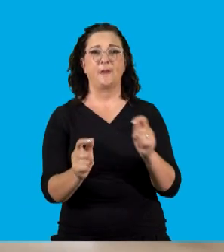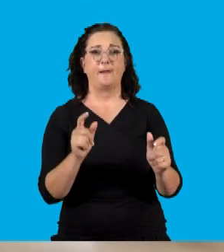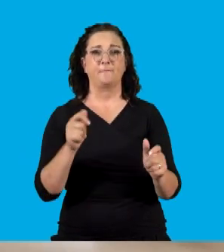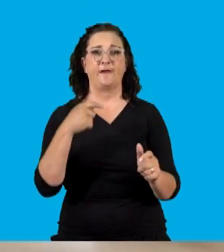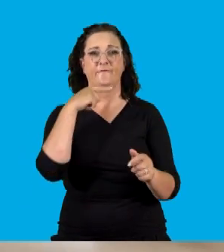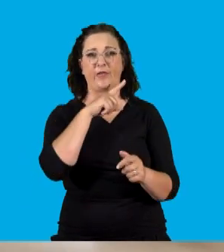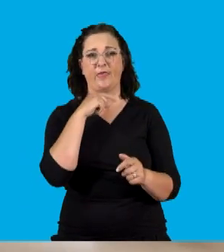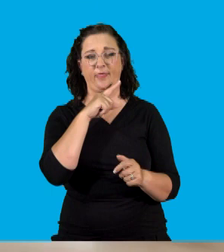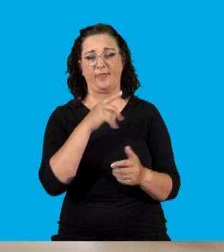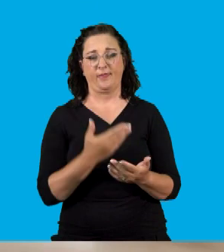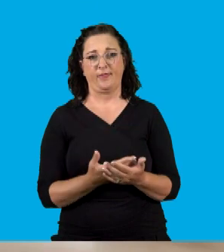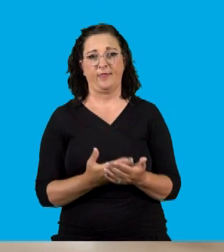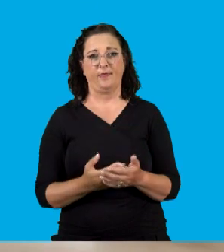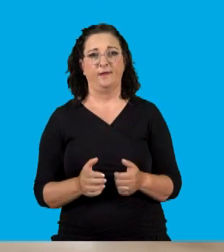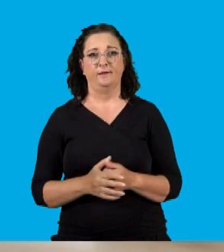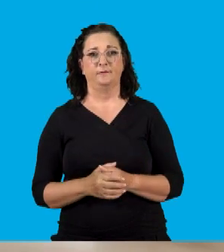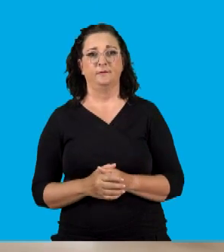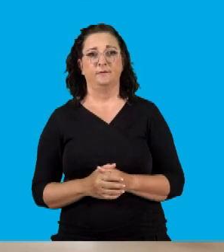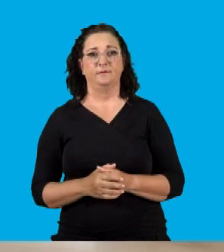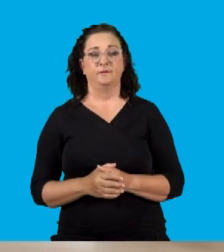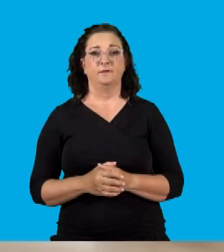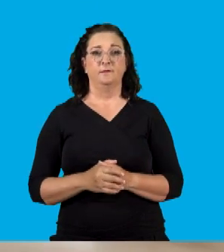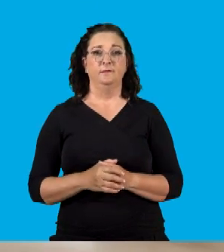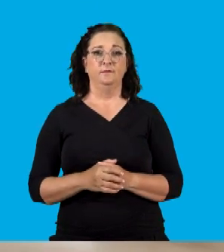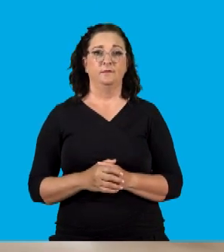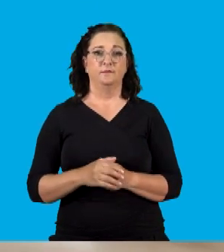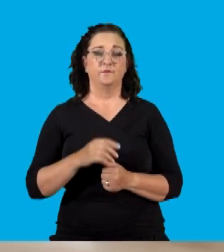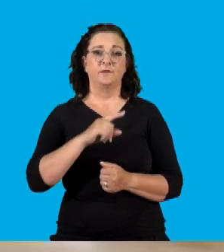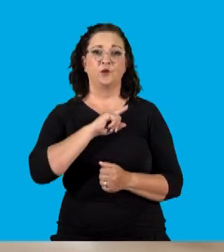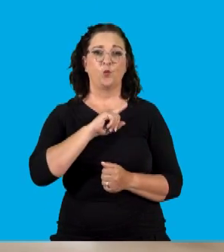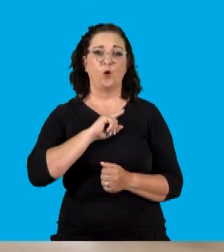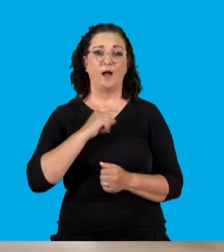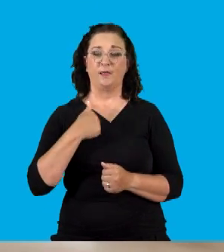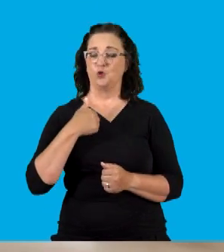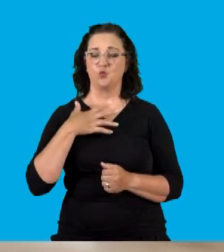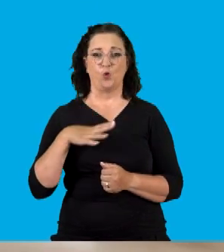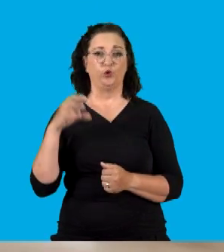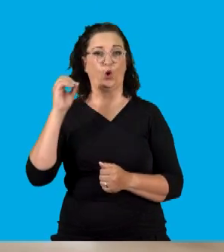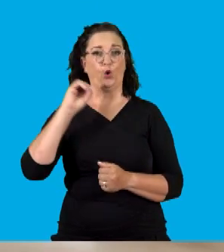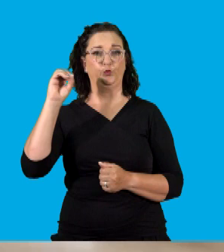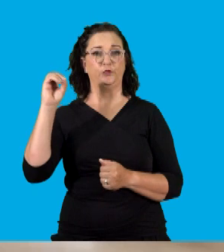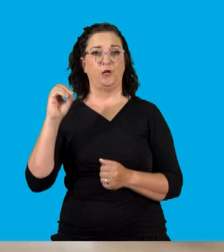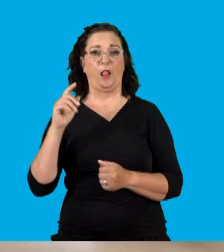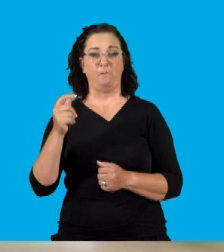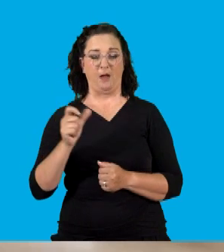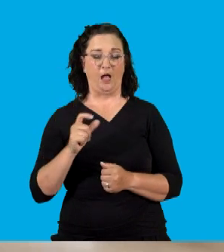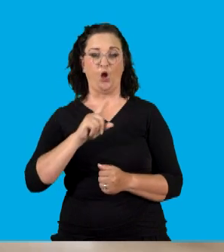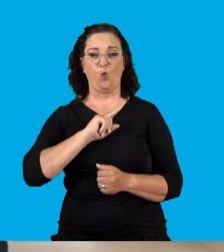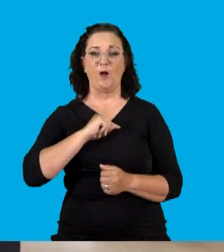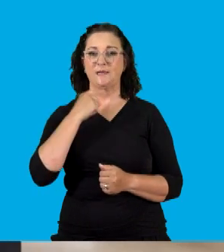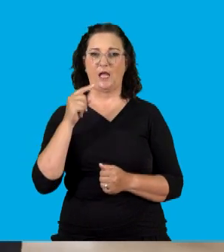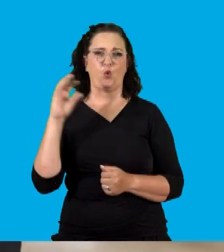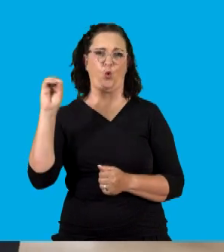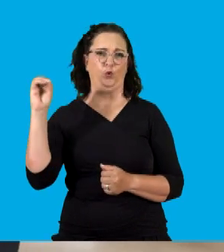now customers are no longer coming to buy their products because they feel as if they are expensive as to compare to those imitations